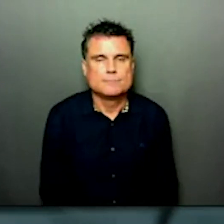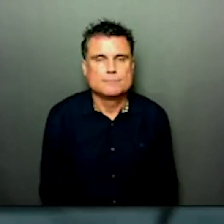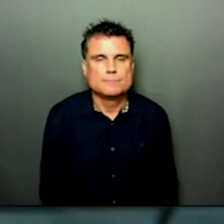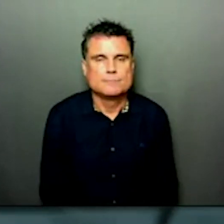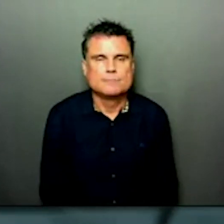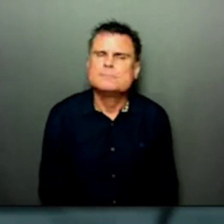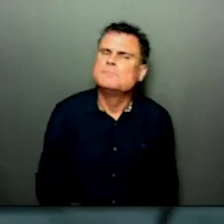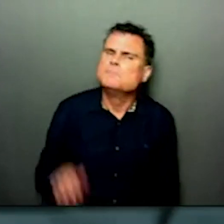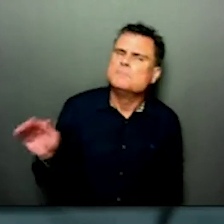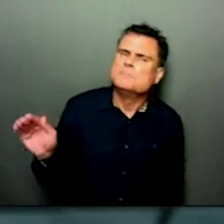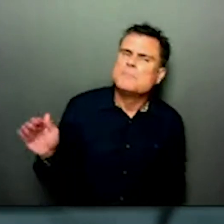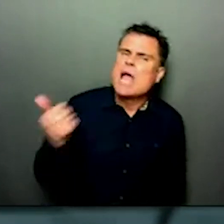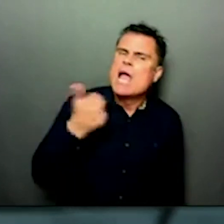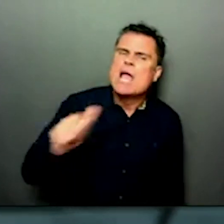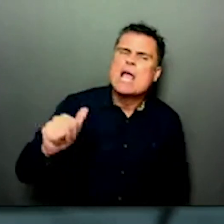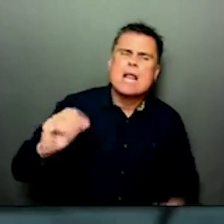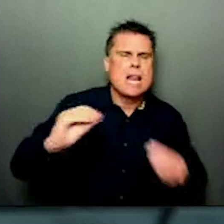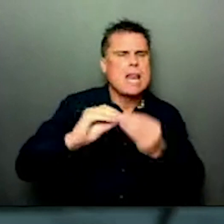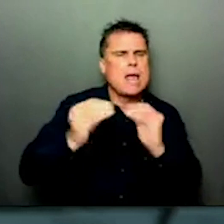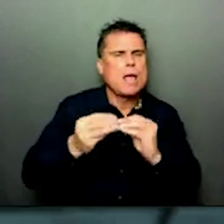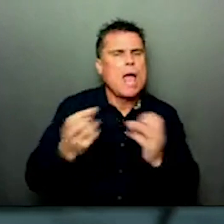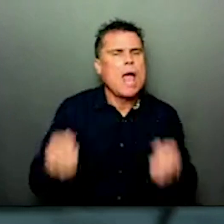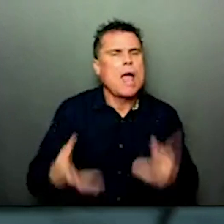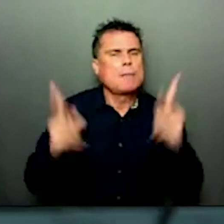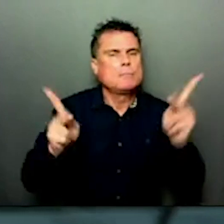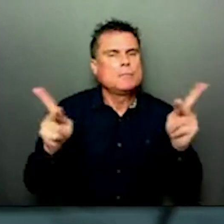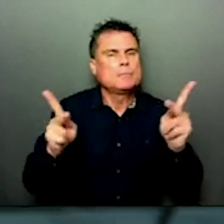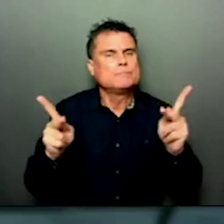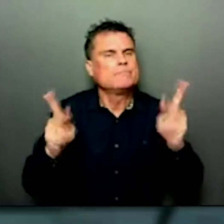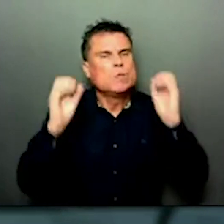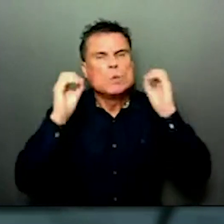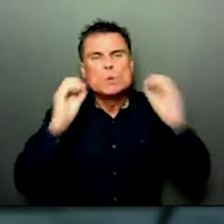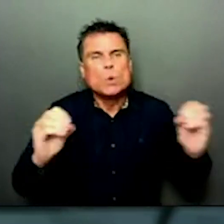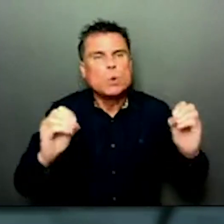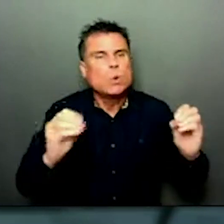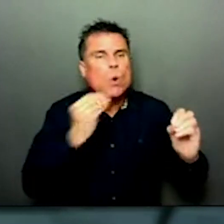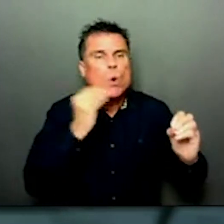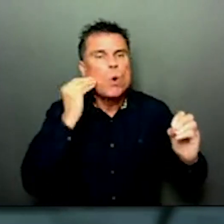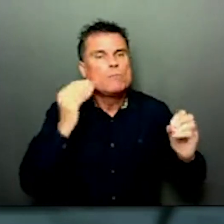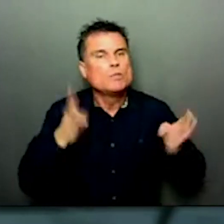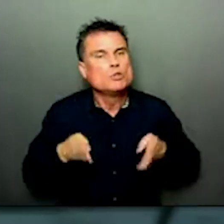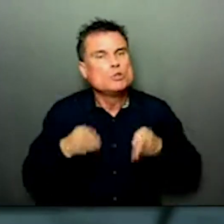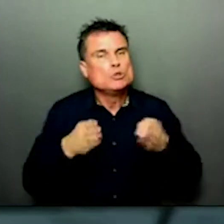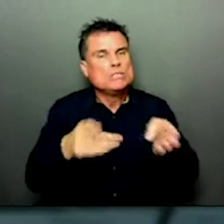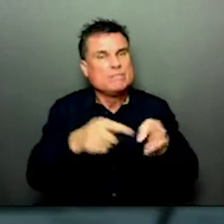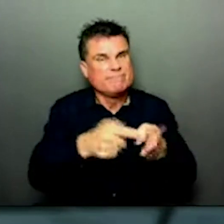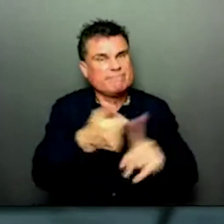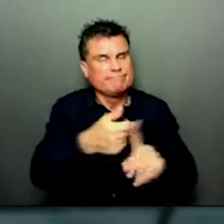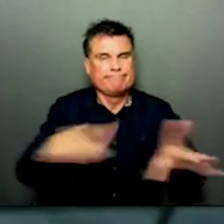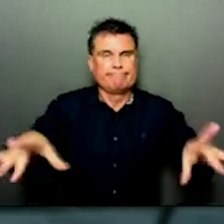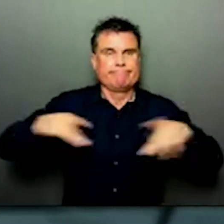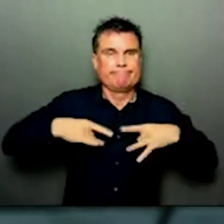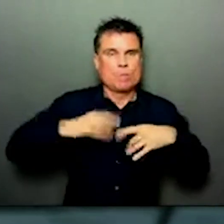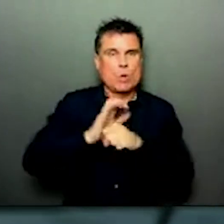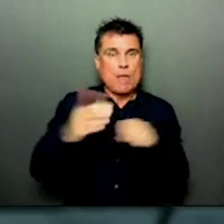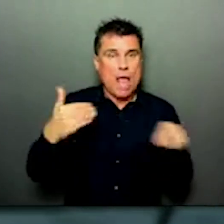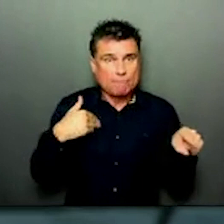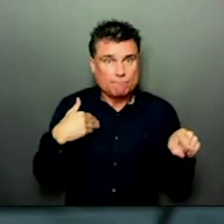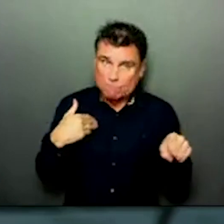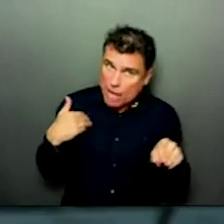so far? I'm sorry, linked to shelters or which?